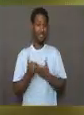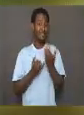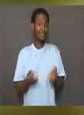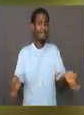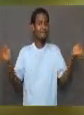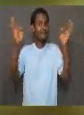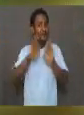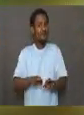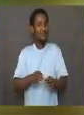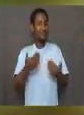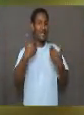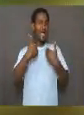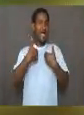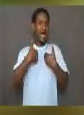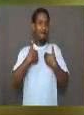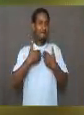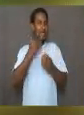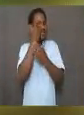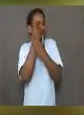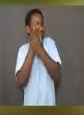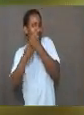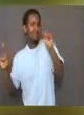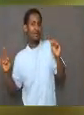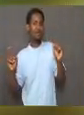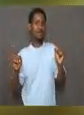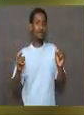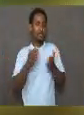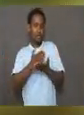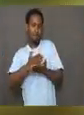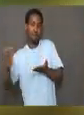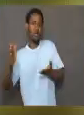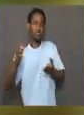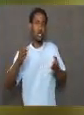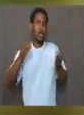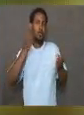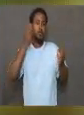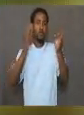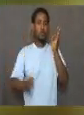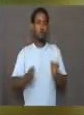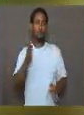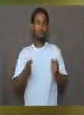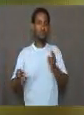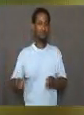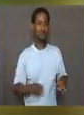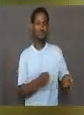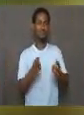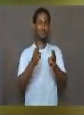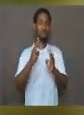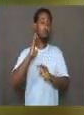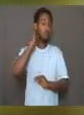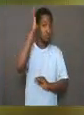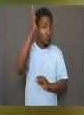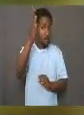an independent and impartial court system that will protect the rights of